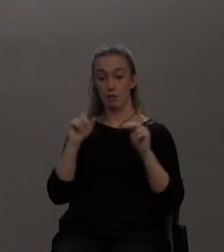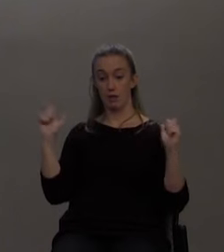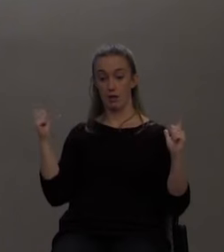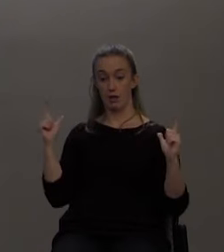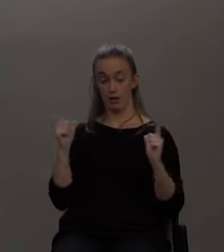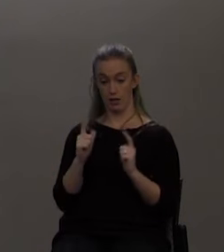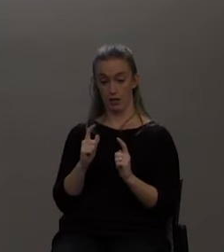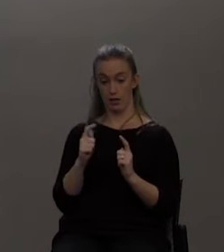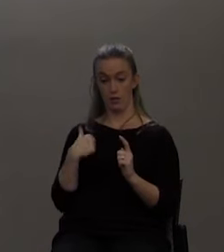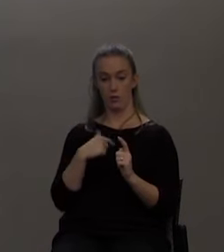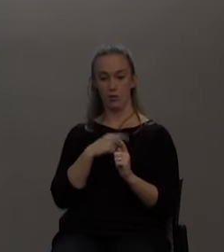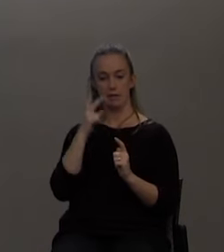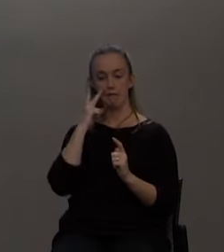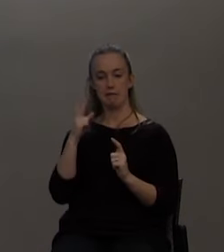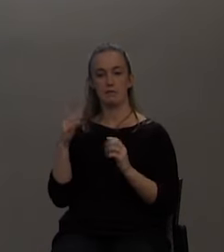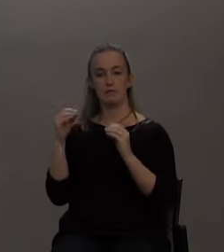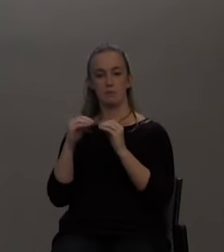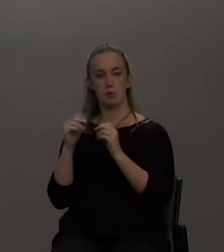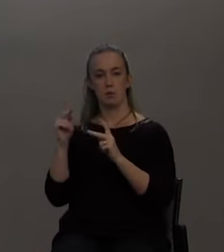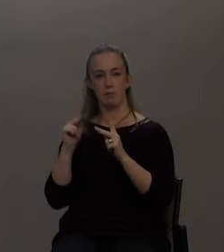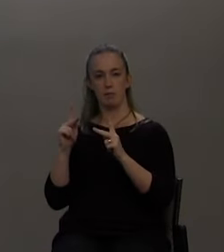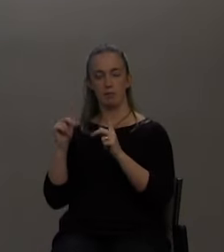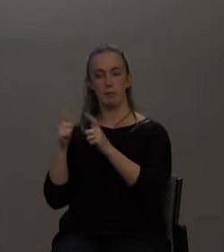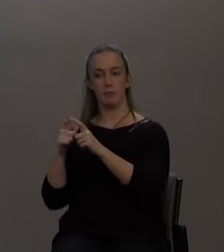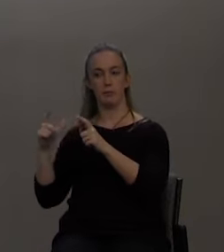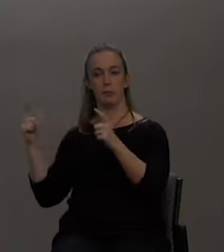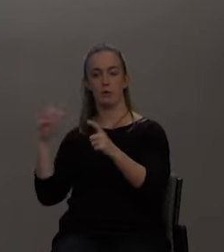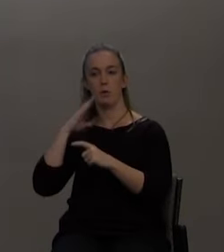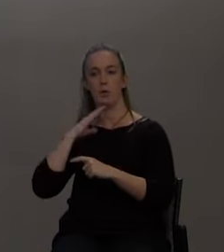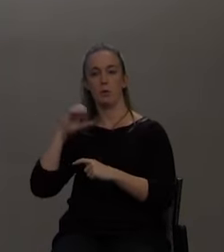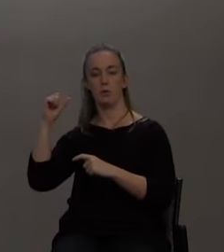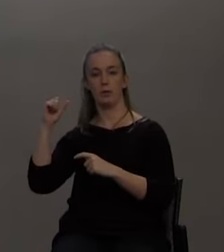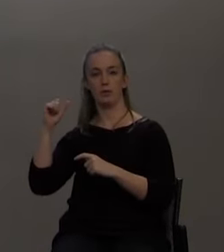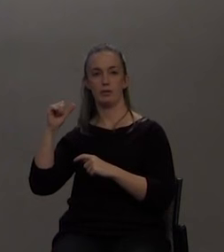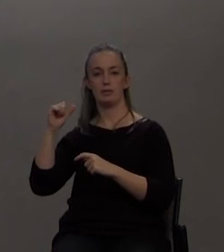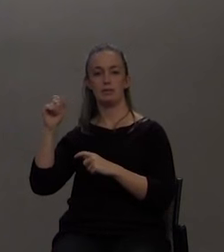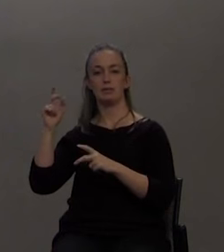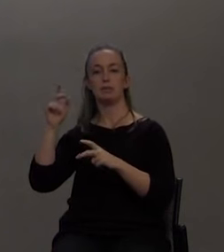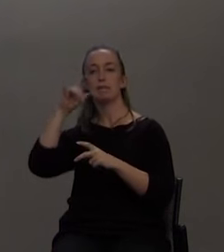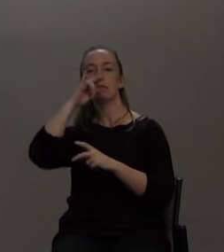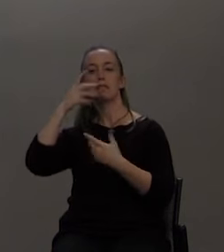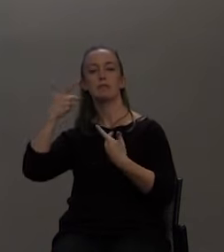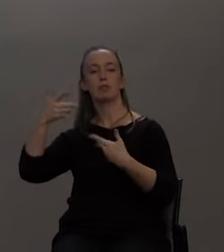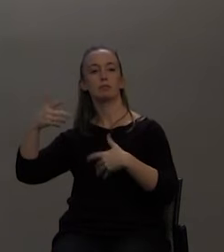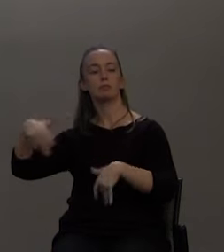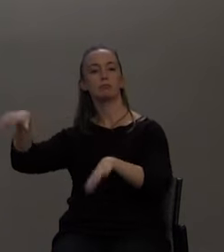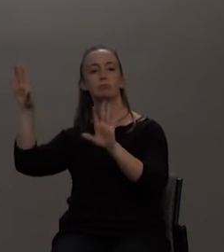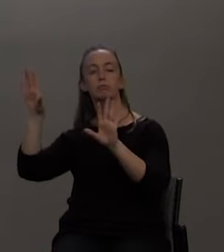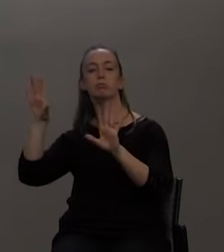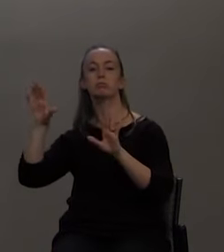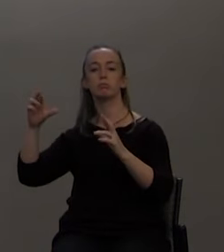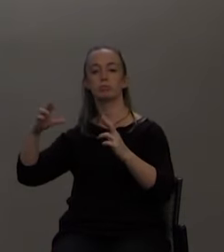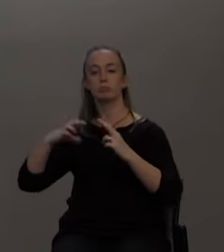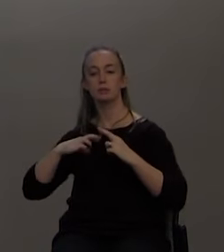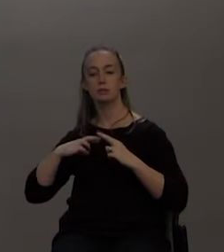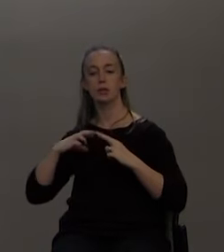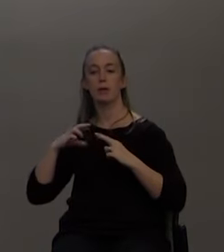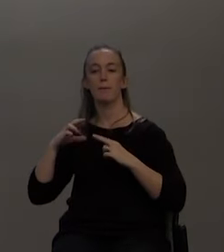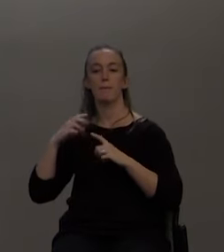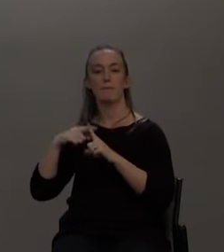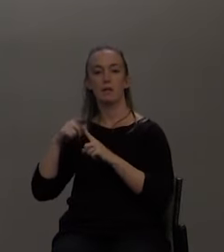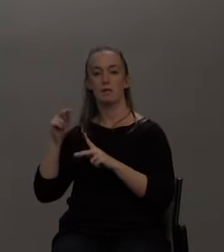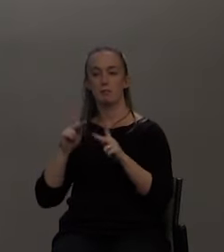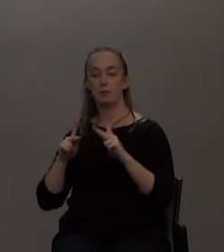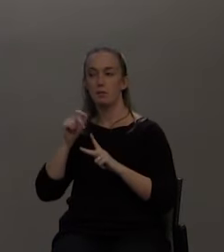a growing population of empty nesters and retirees and people who ultimately are not working at all or